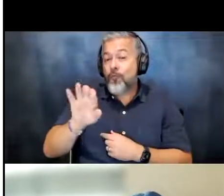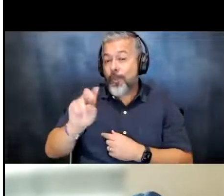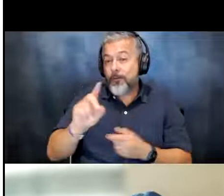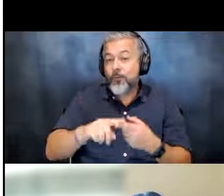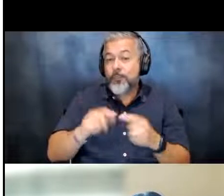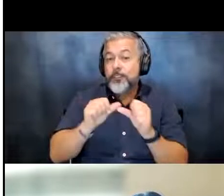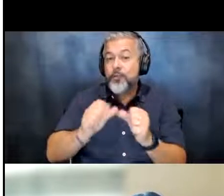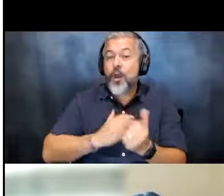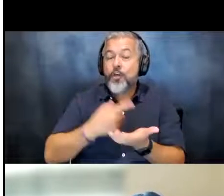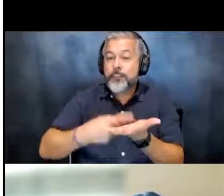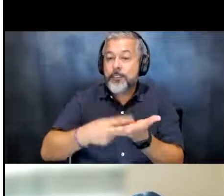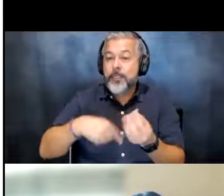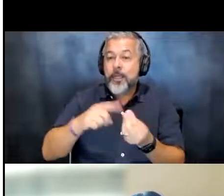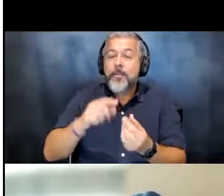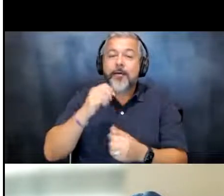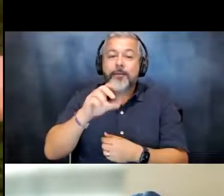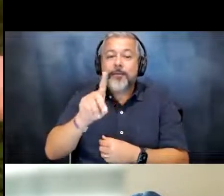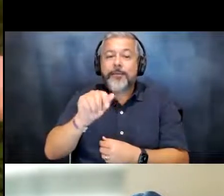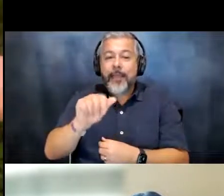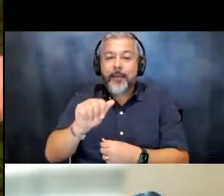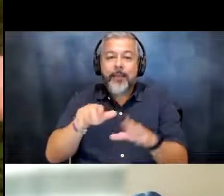our discussion about the data landscape.